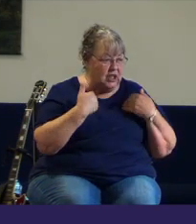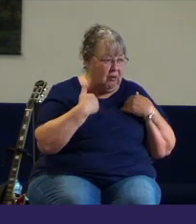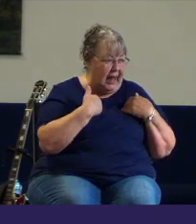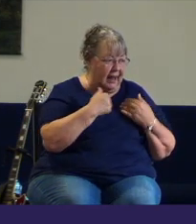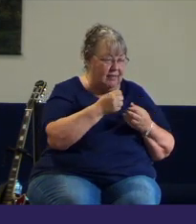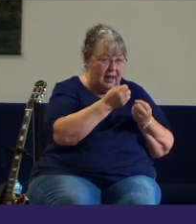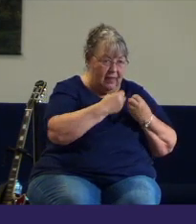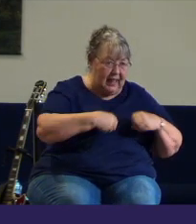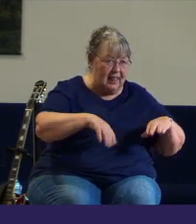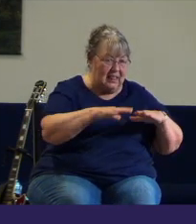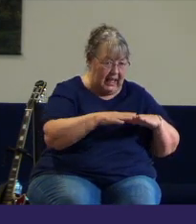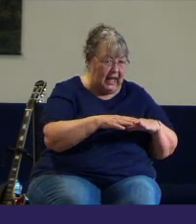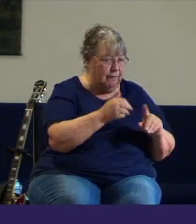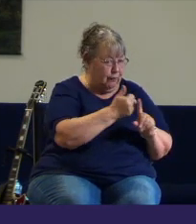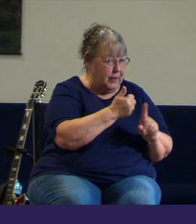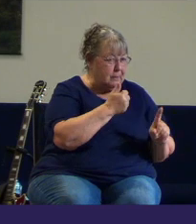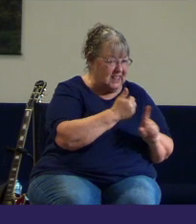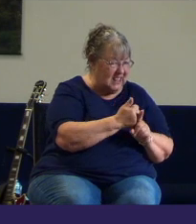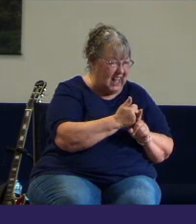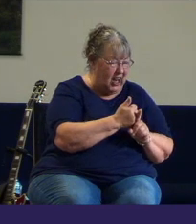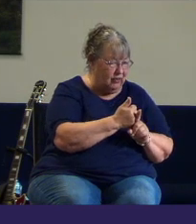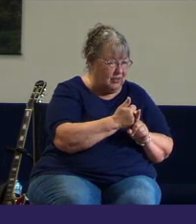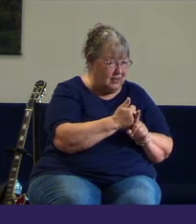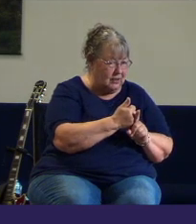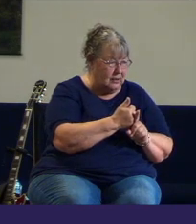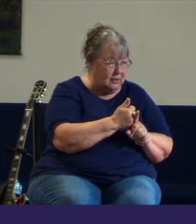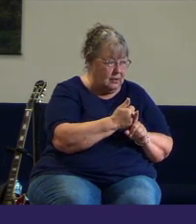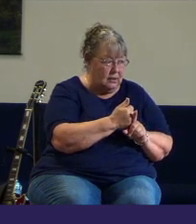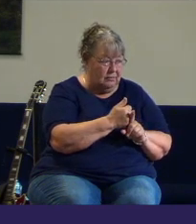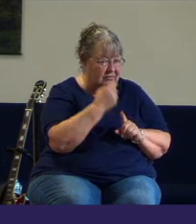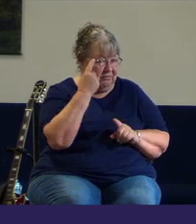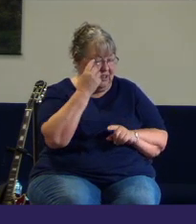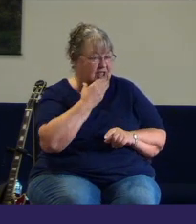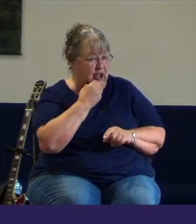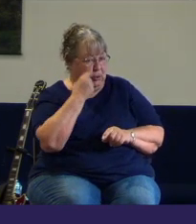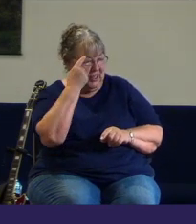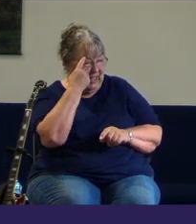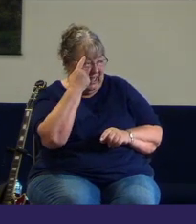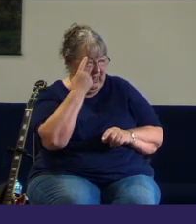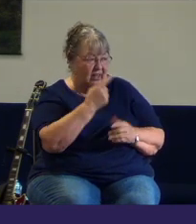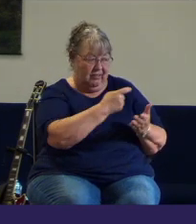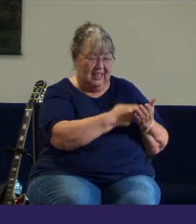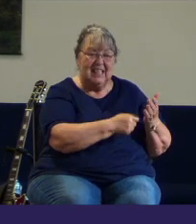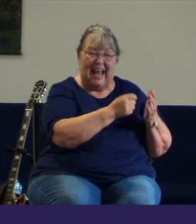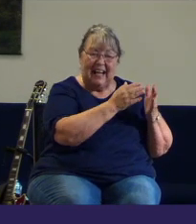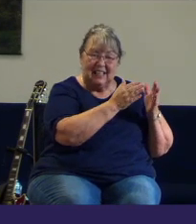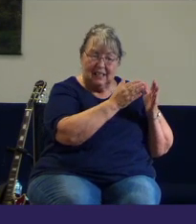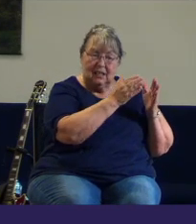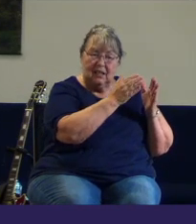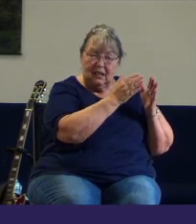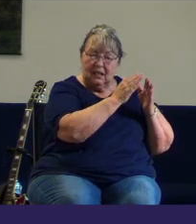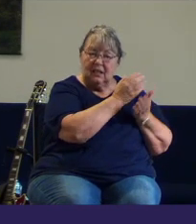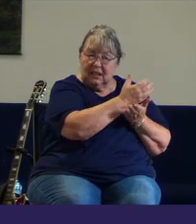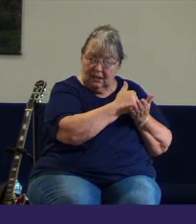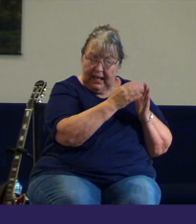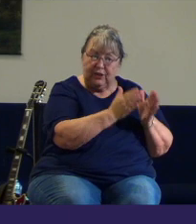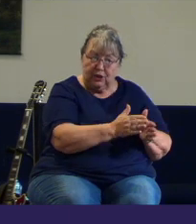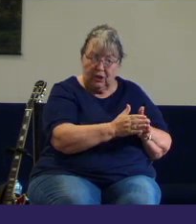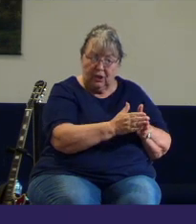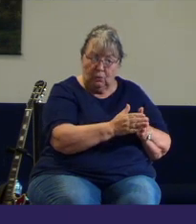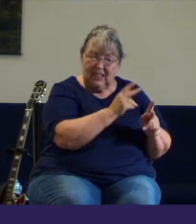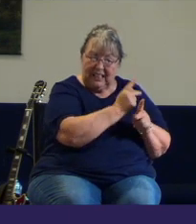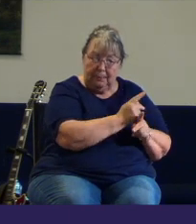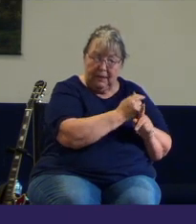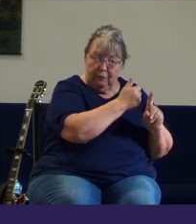collecting, taking money from the Jews to pay to the land, for the land that belonged to God and to the people of God. So they hated tax collectors. So